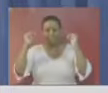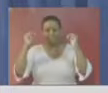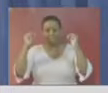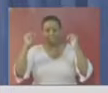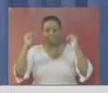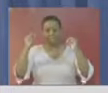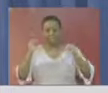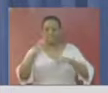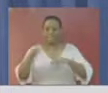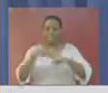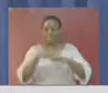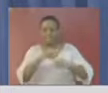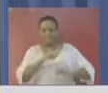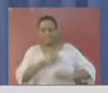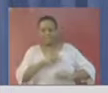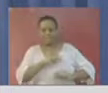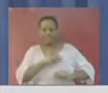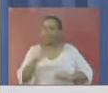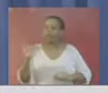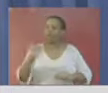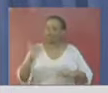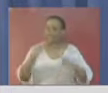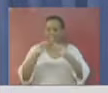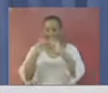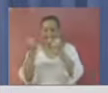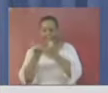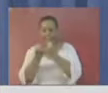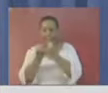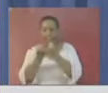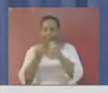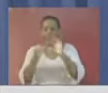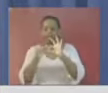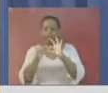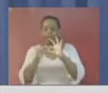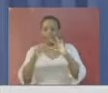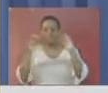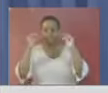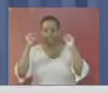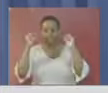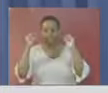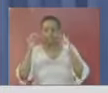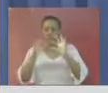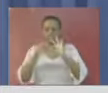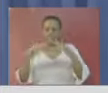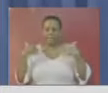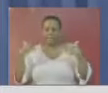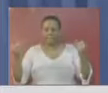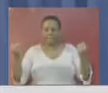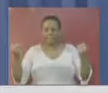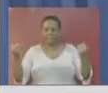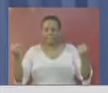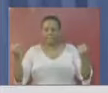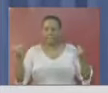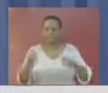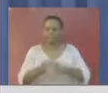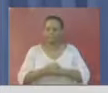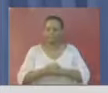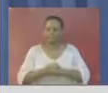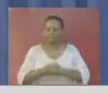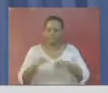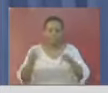frontline workers, Immigration, Customs, the Trinidad and Tobago Defence Force, the Trinidad and Tobago Police Service, Civil